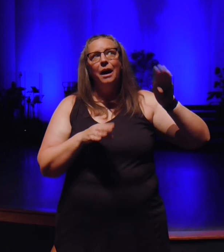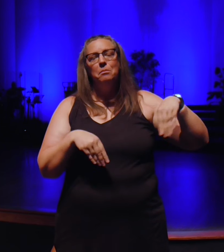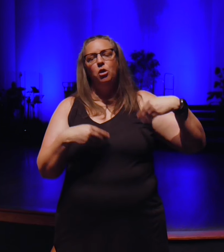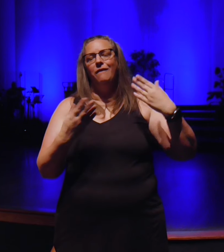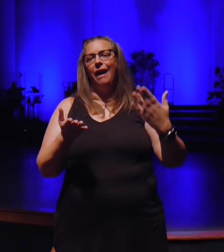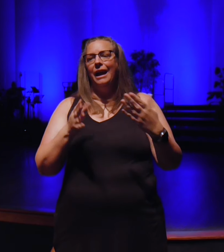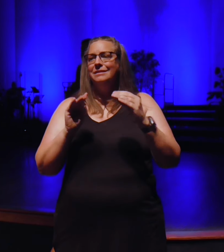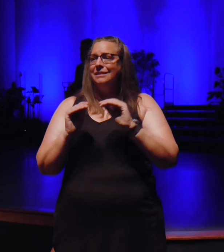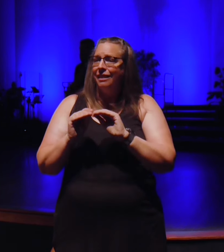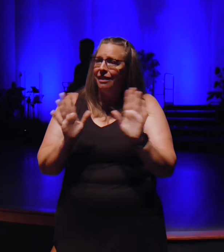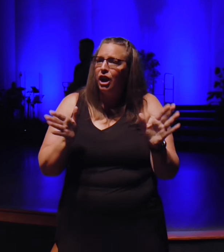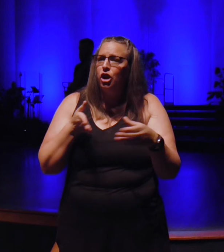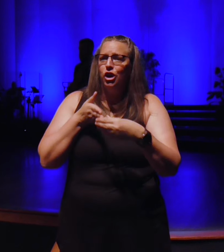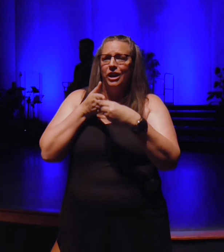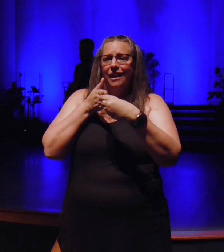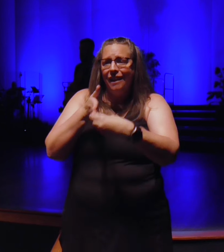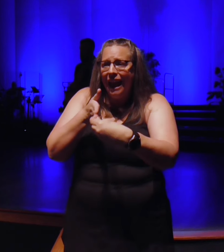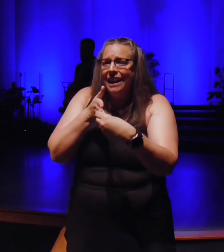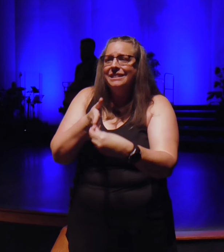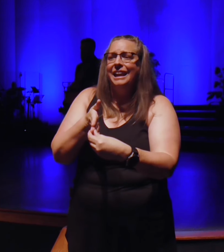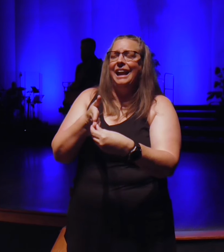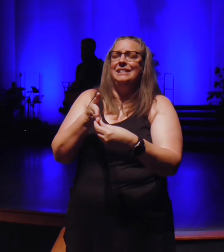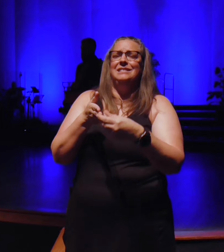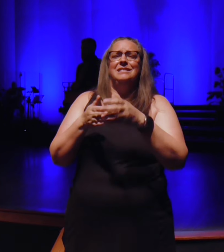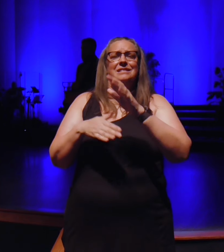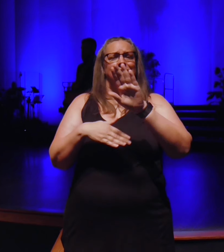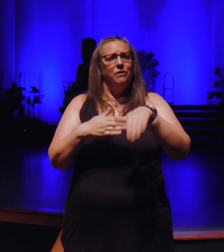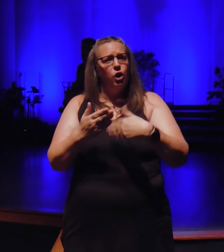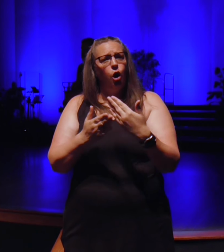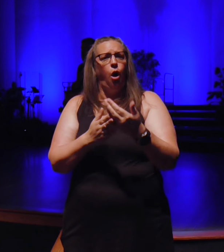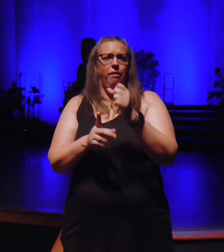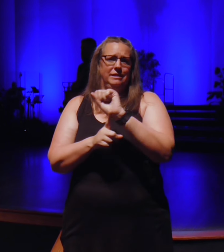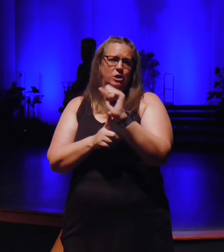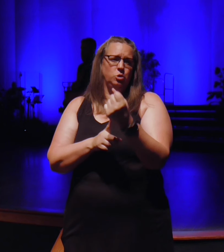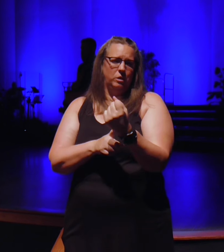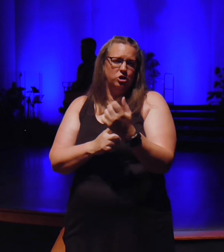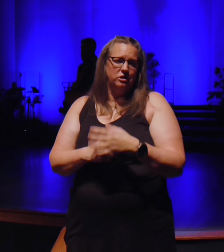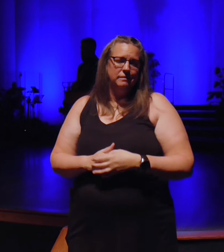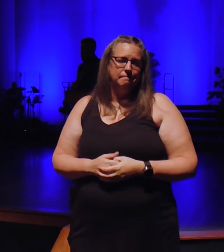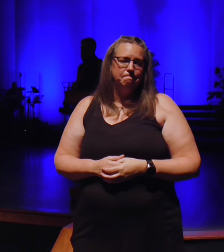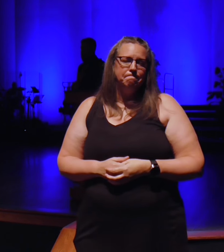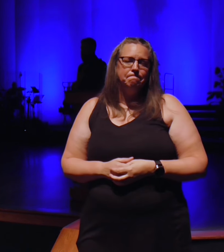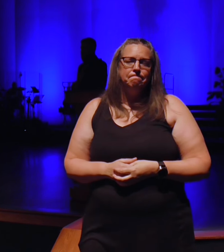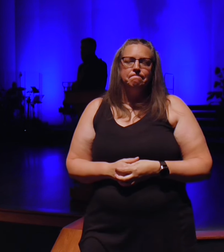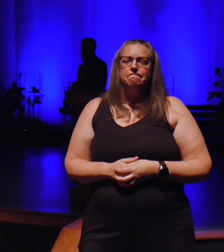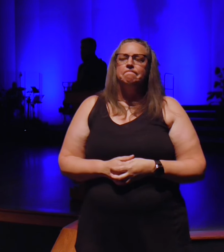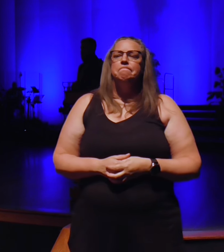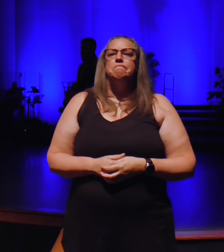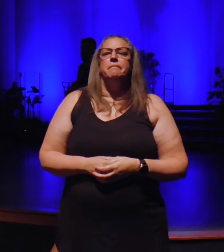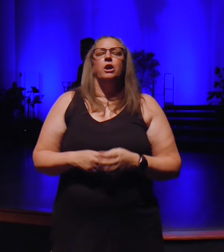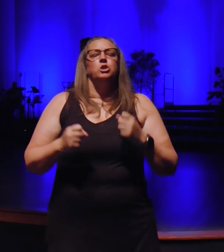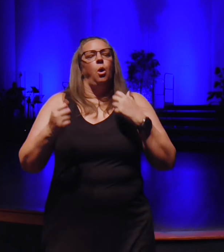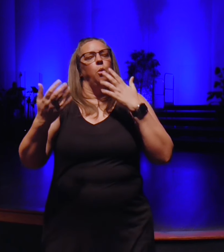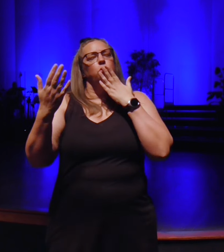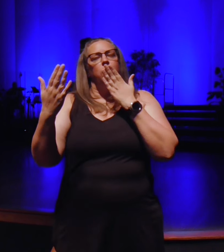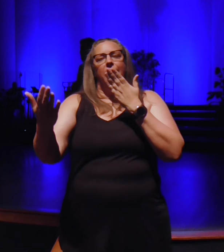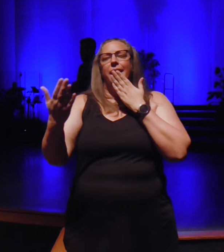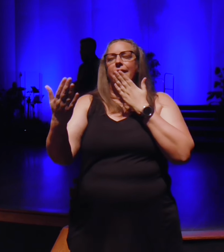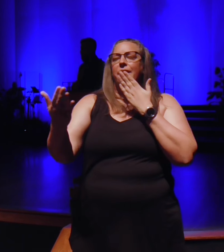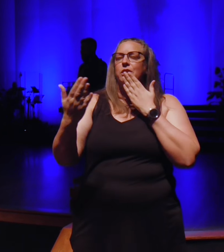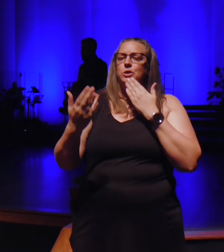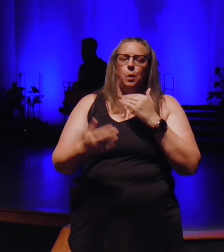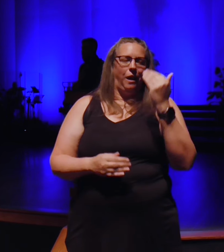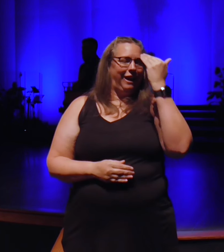and guidance in all situations. It is with such gratitude that I know